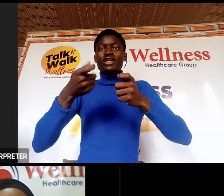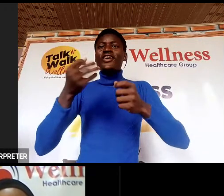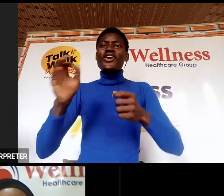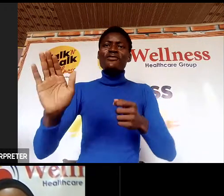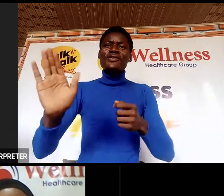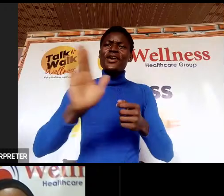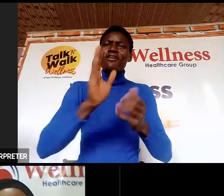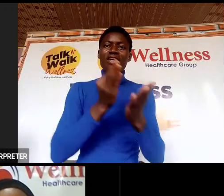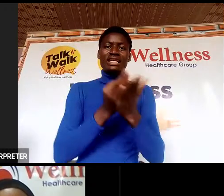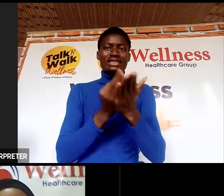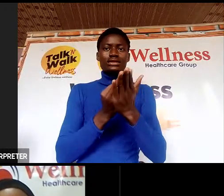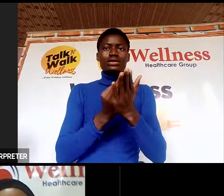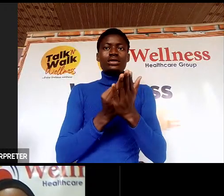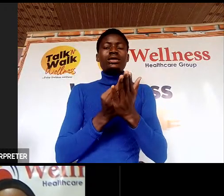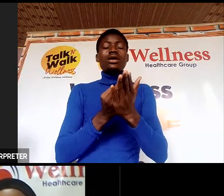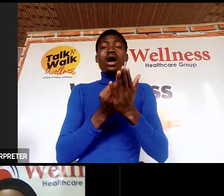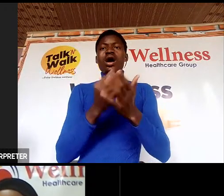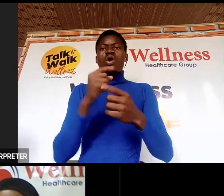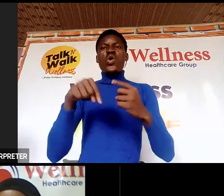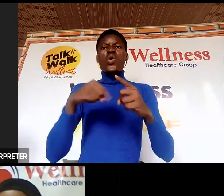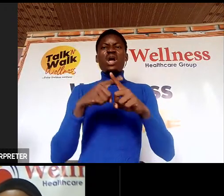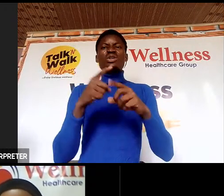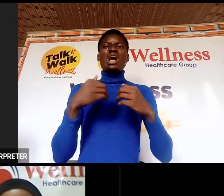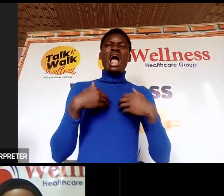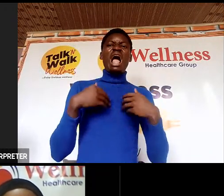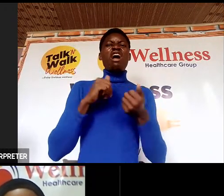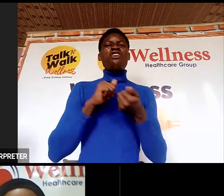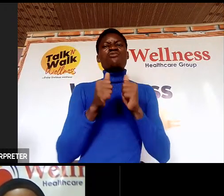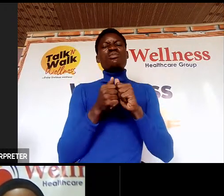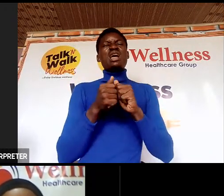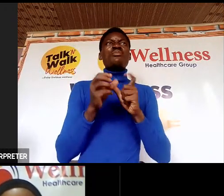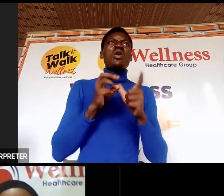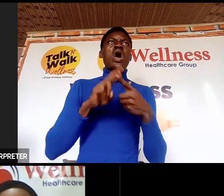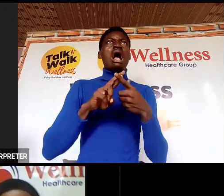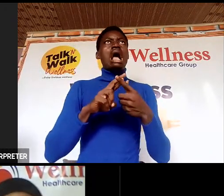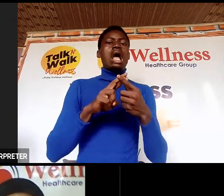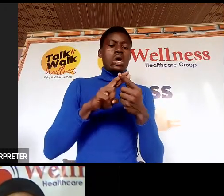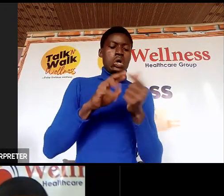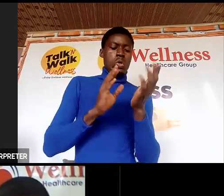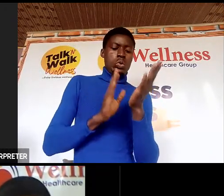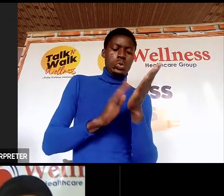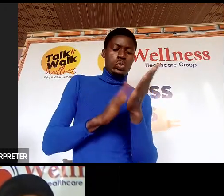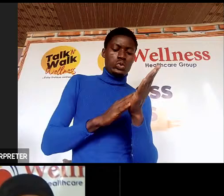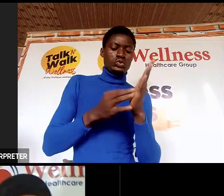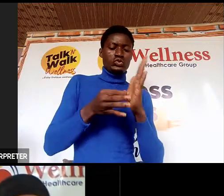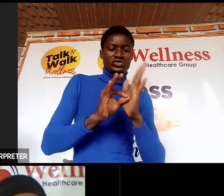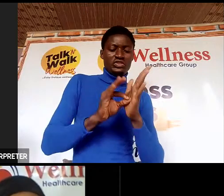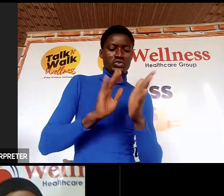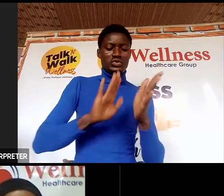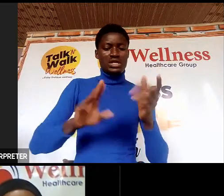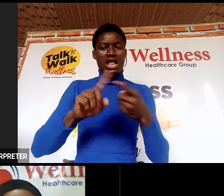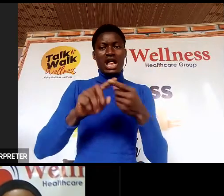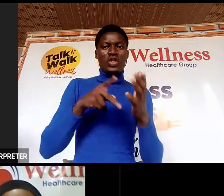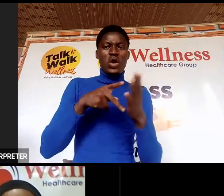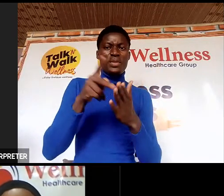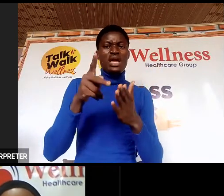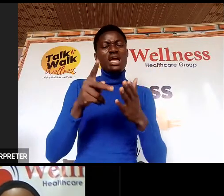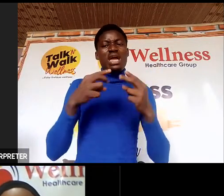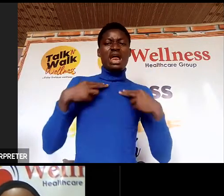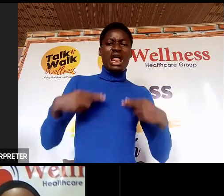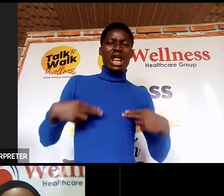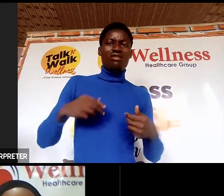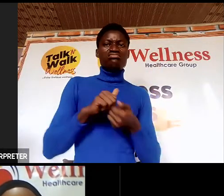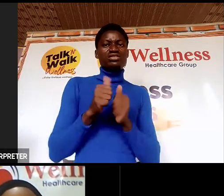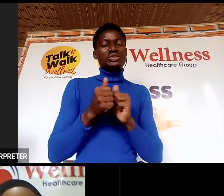a crisis. Maybe you have children's school fees to pay, you have health issues, you have your parents need money, and then you are